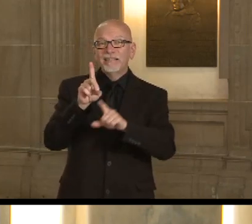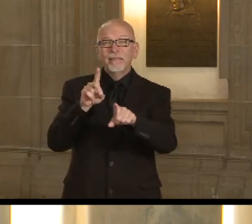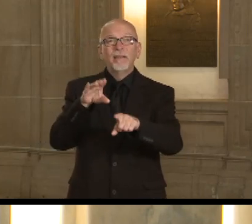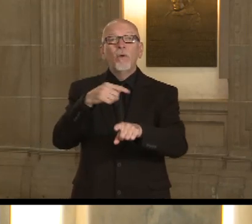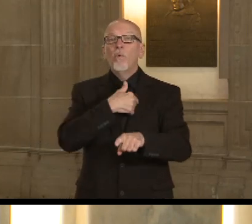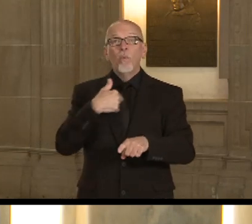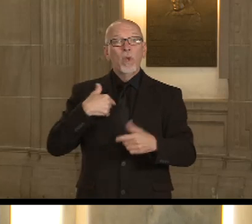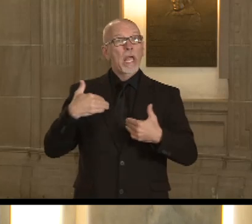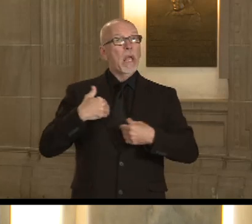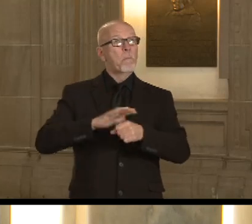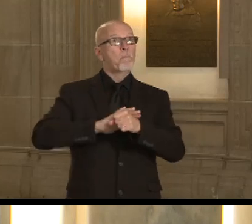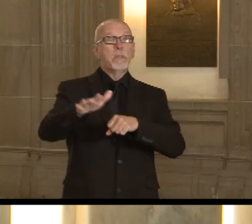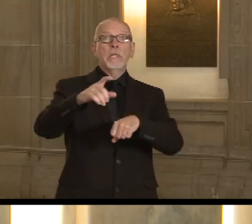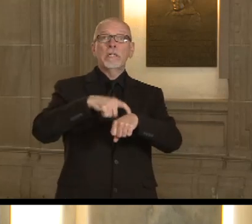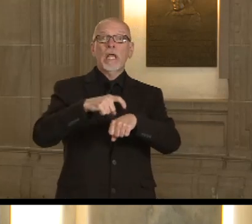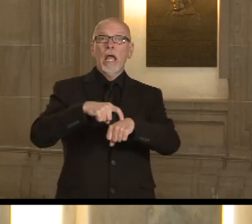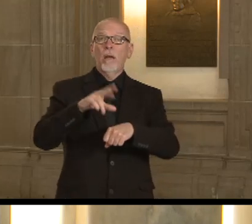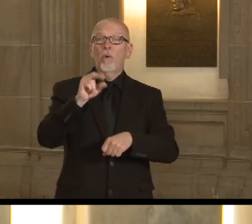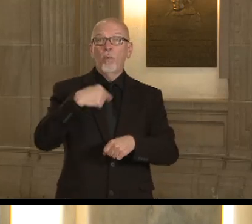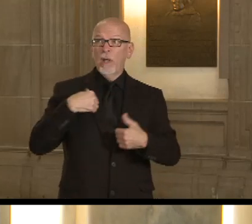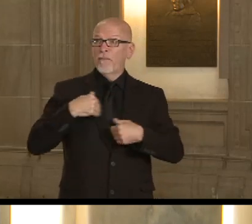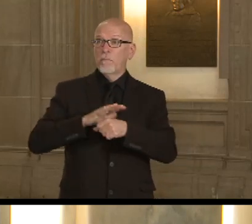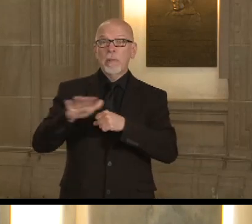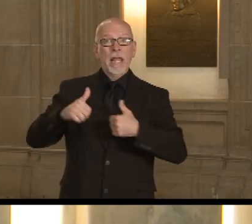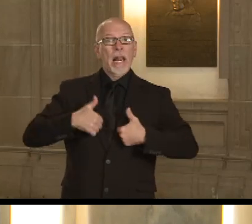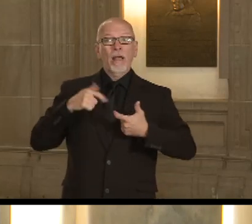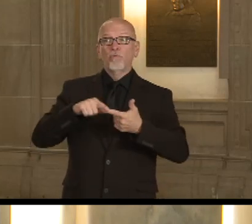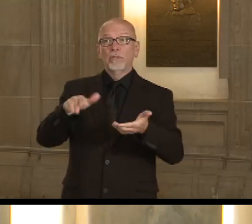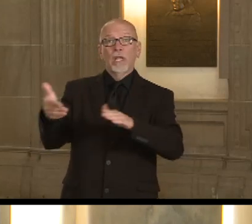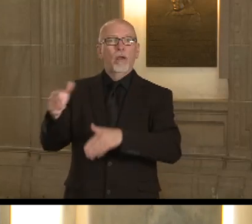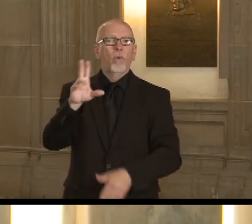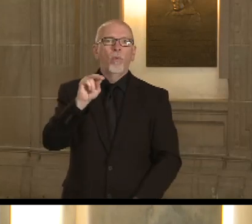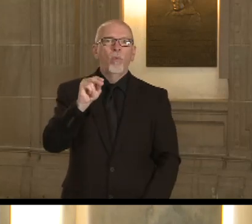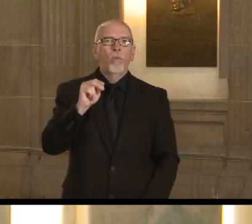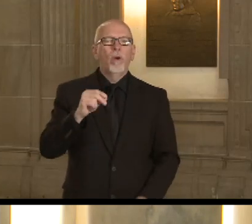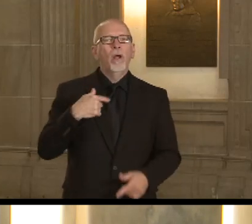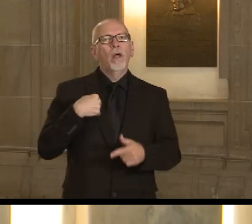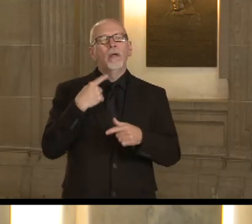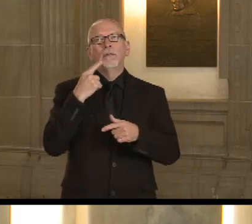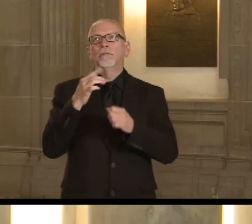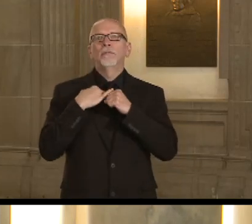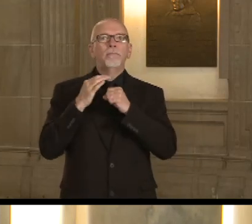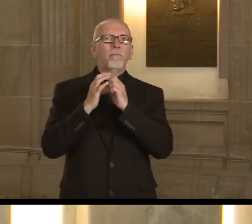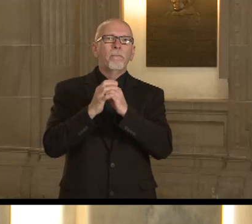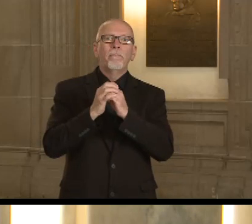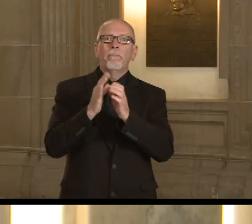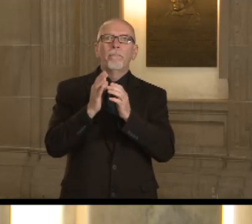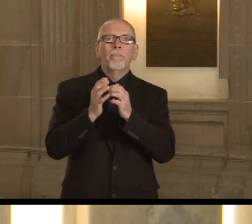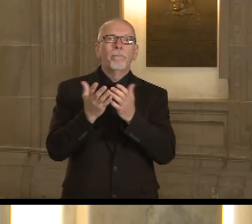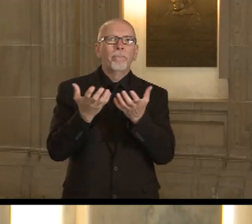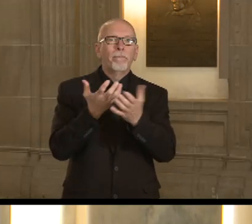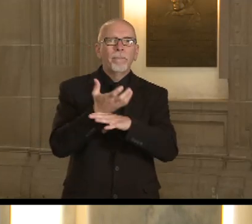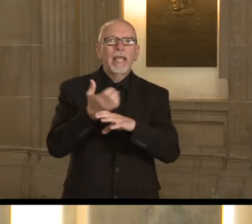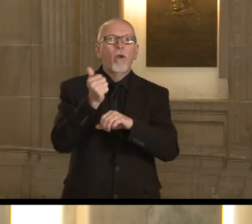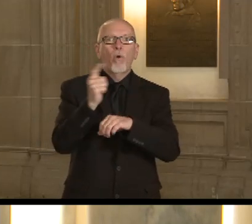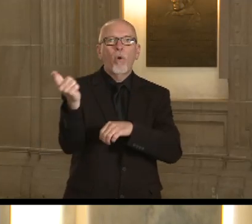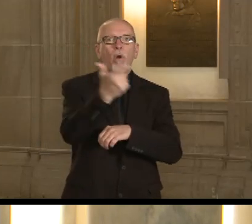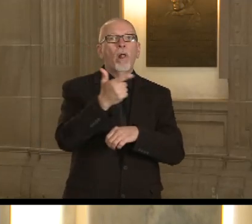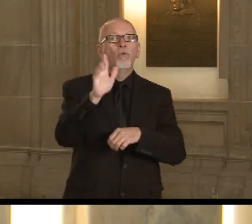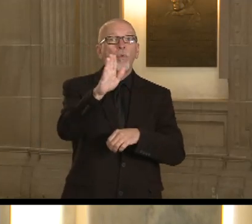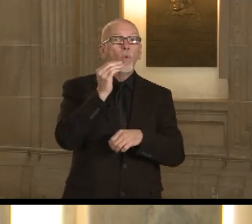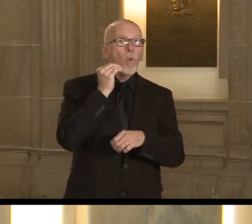have more time or lives to lose. I implore every Hoosier, whether in the privacy of your own